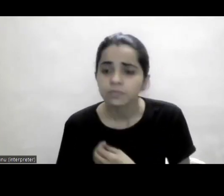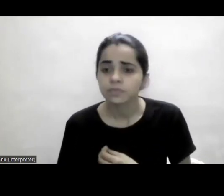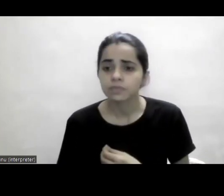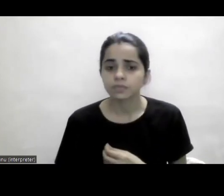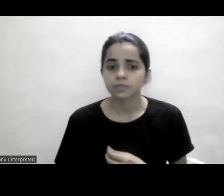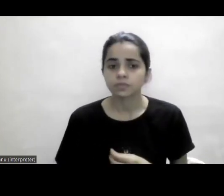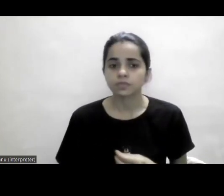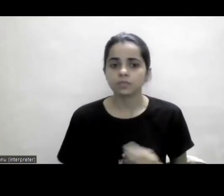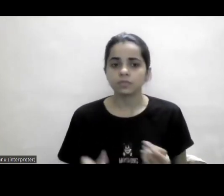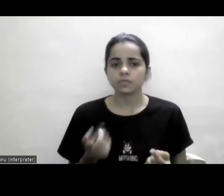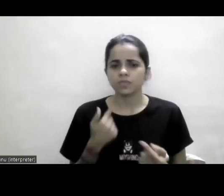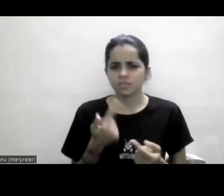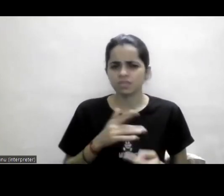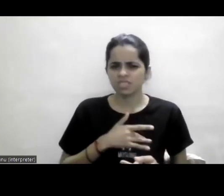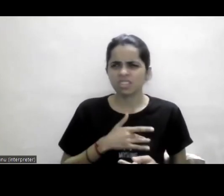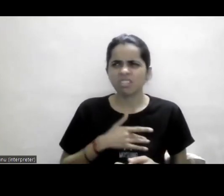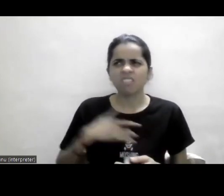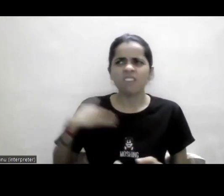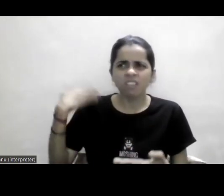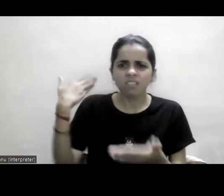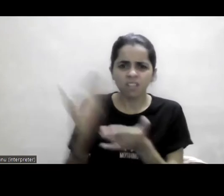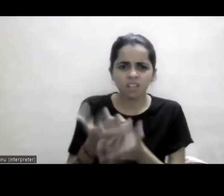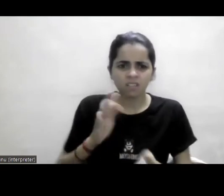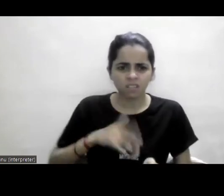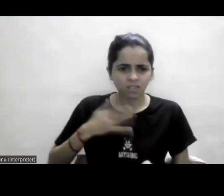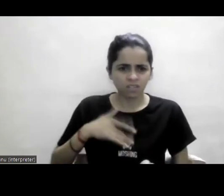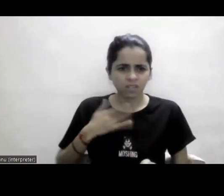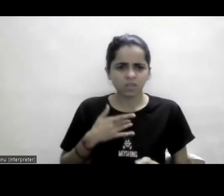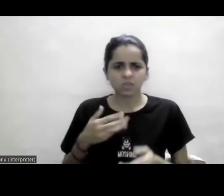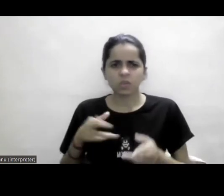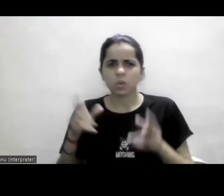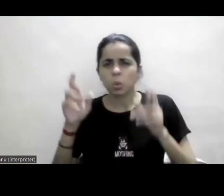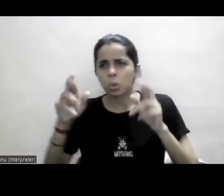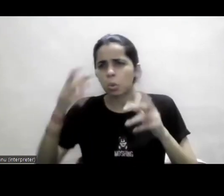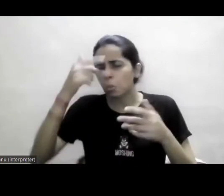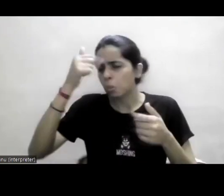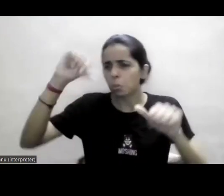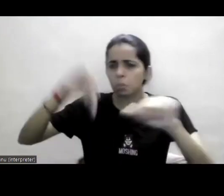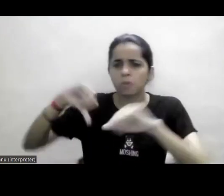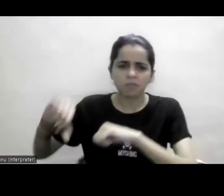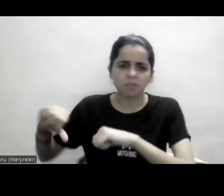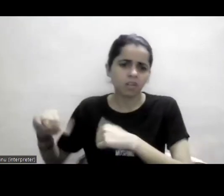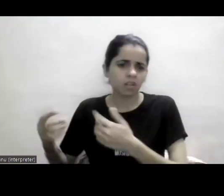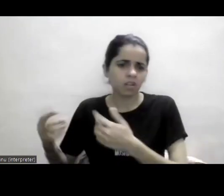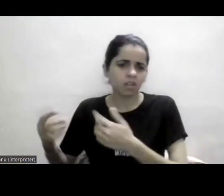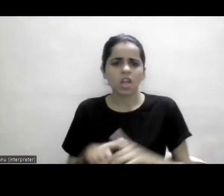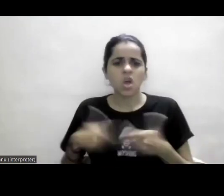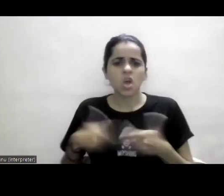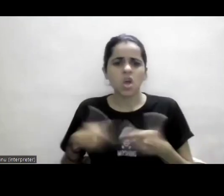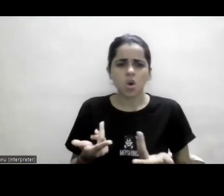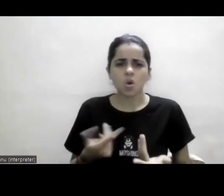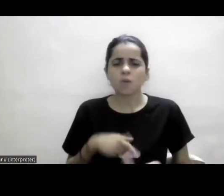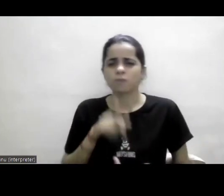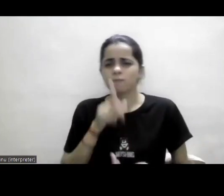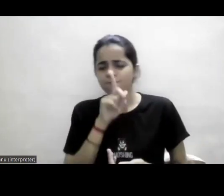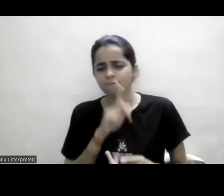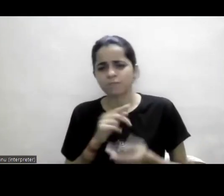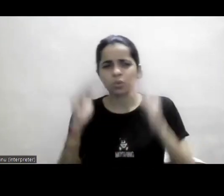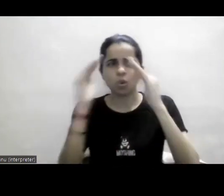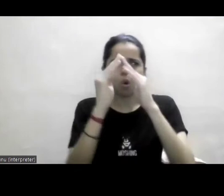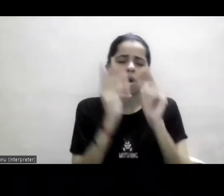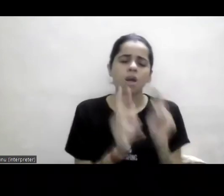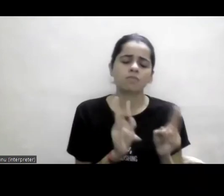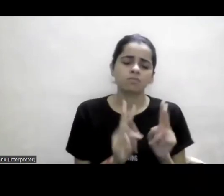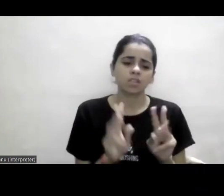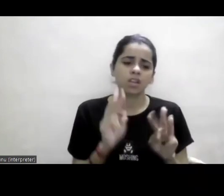So did you ever feel like that before? Or was it, you know, the fact that we all were sitting at home and, you know, we were working